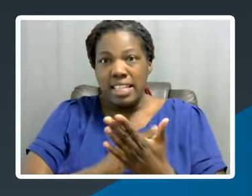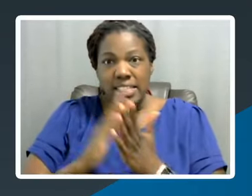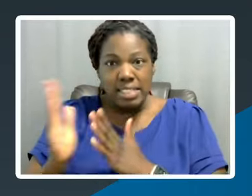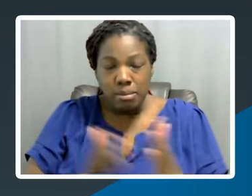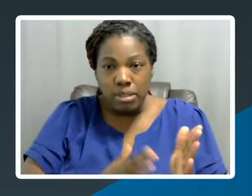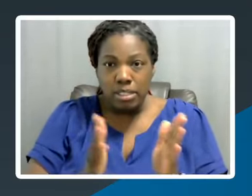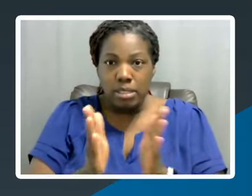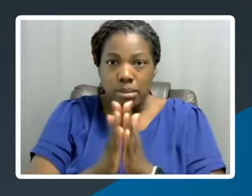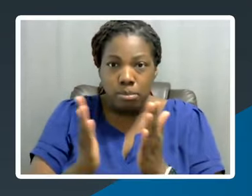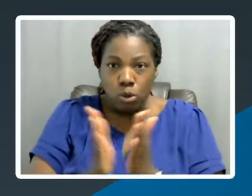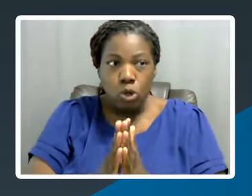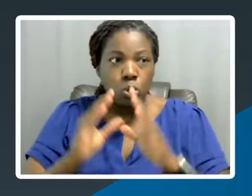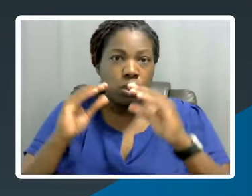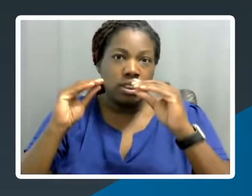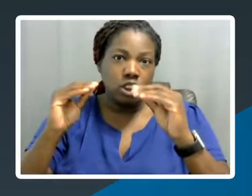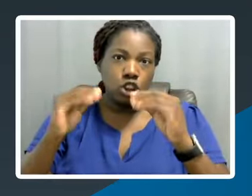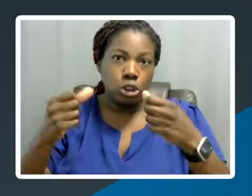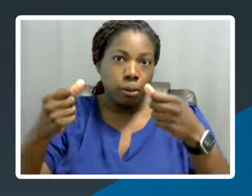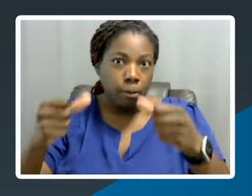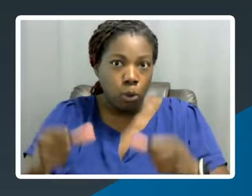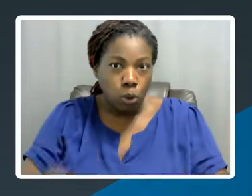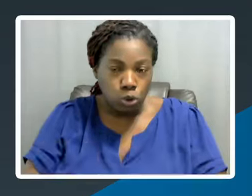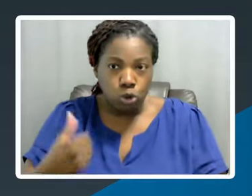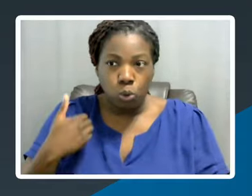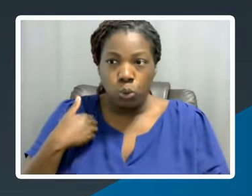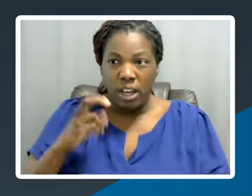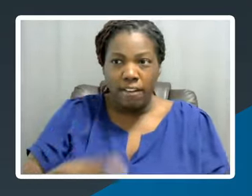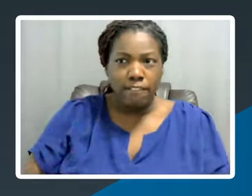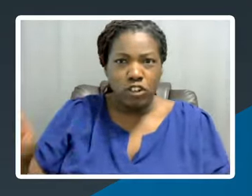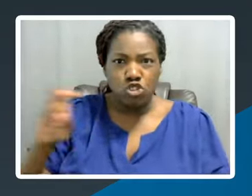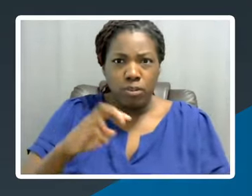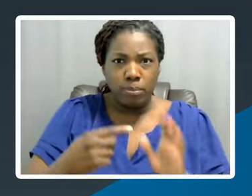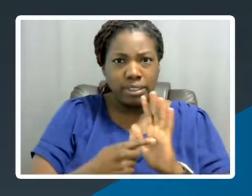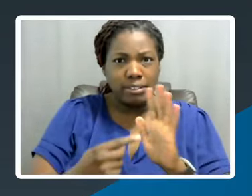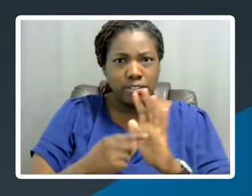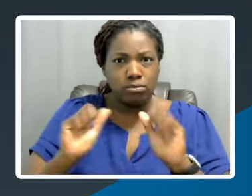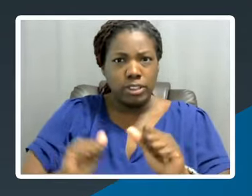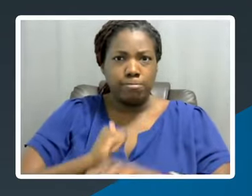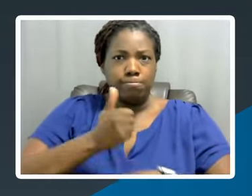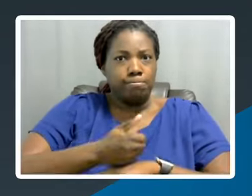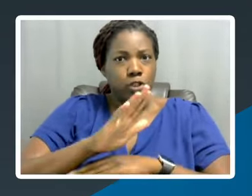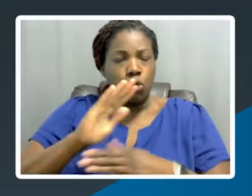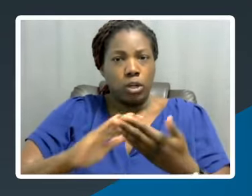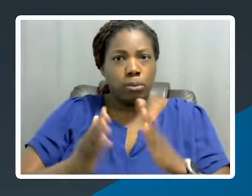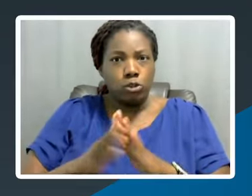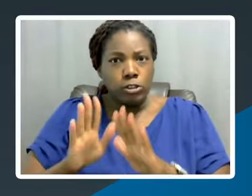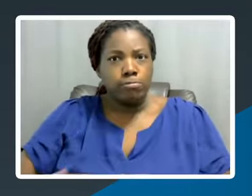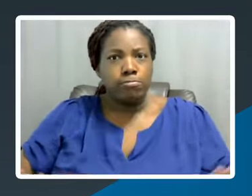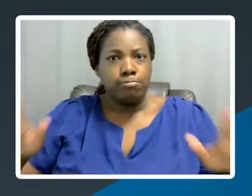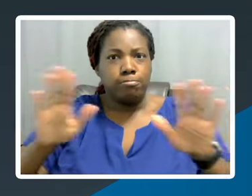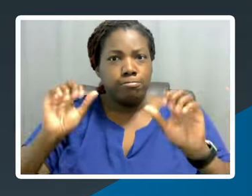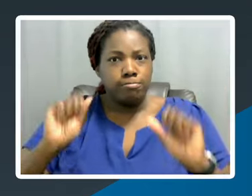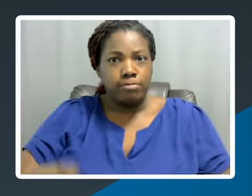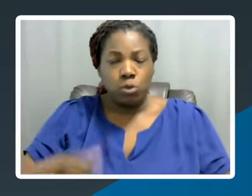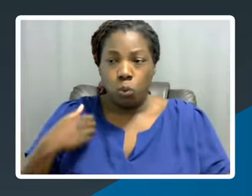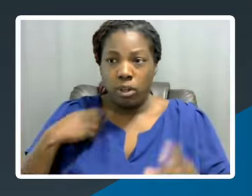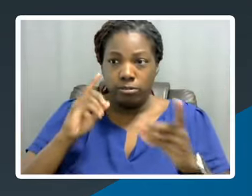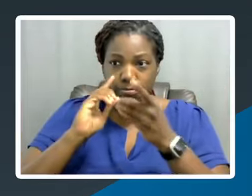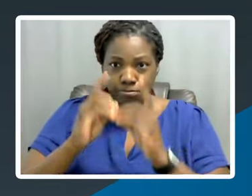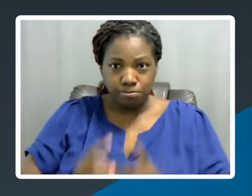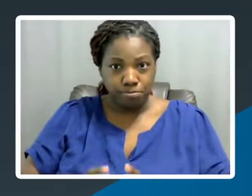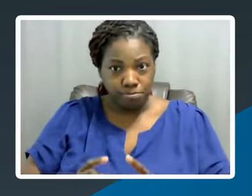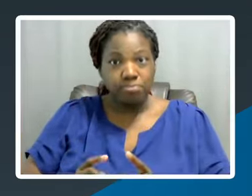posters. We also have traveling exhibits that come to your community across the nation. We have a digital presence through